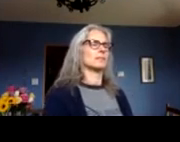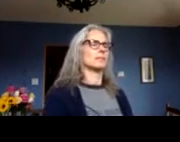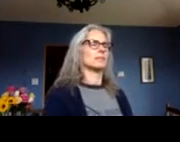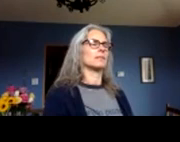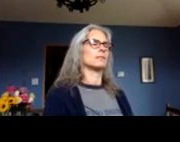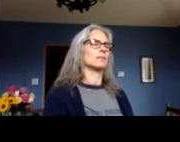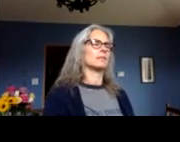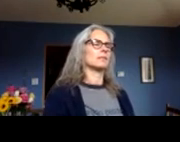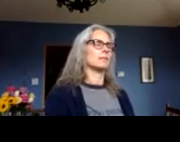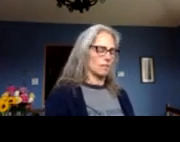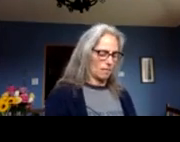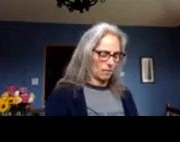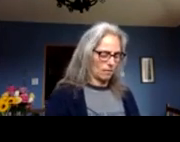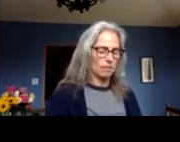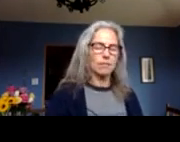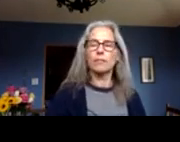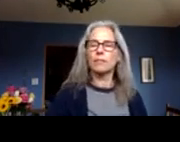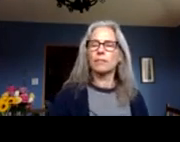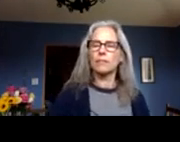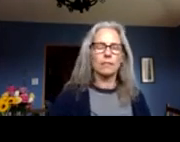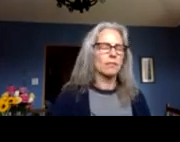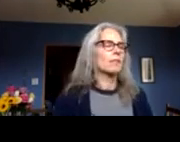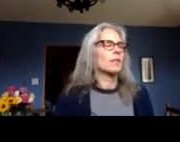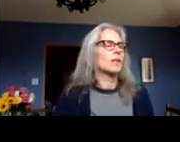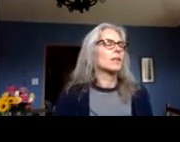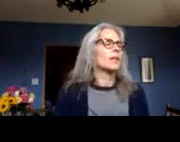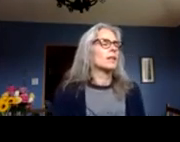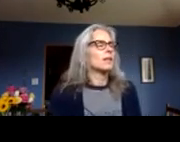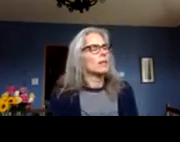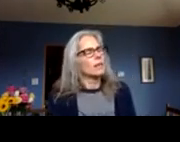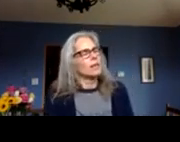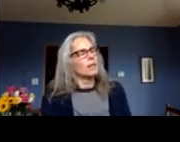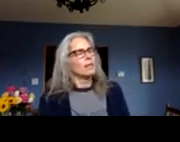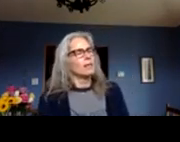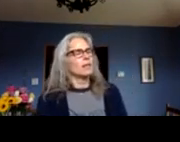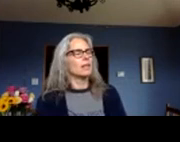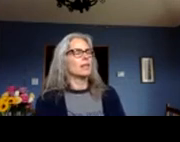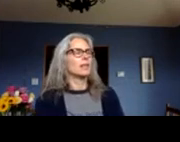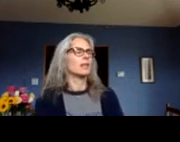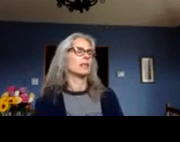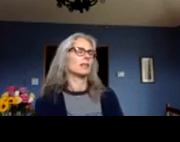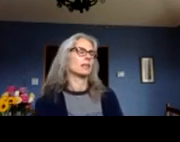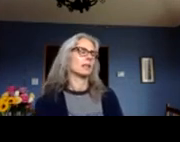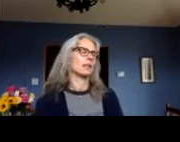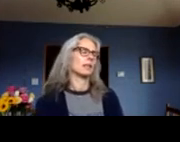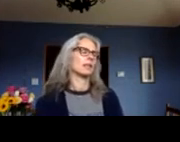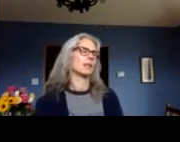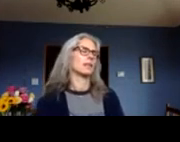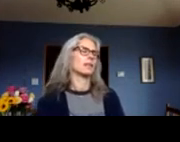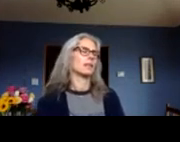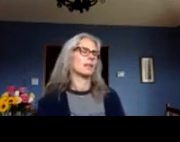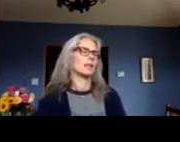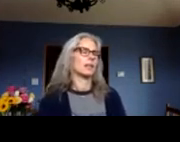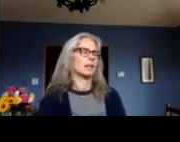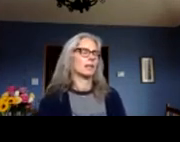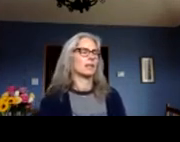I see that somebody mentioned Seesaw. Seesaw is really great for K through 2. We generally recommend Google Classroom for grades 3